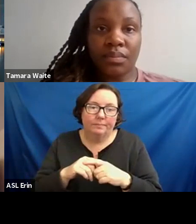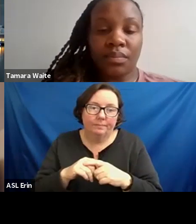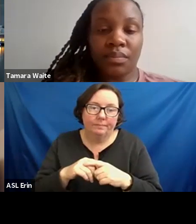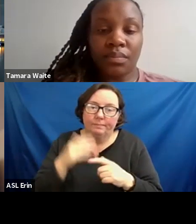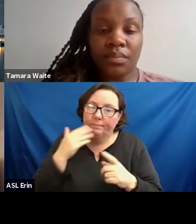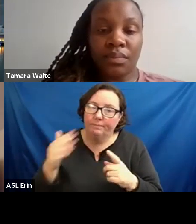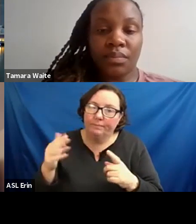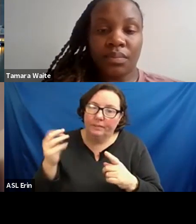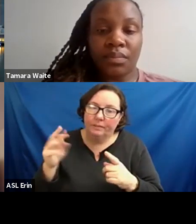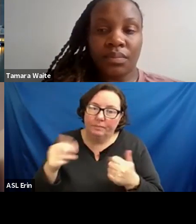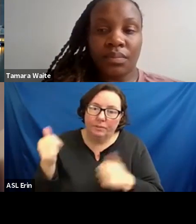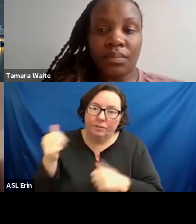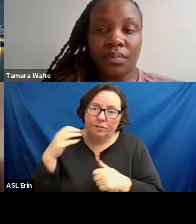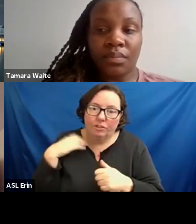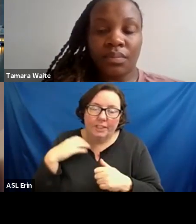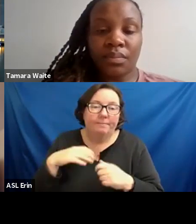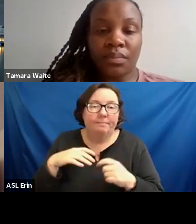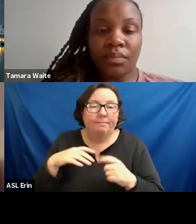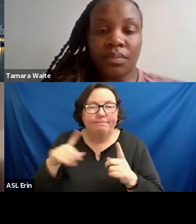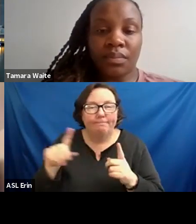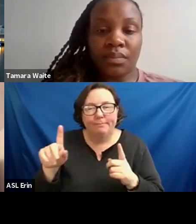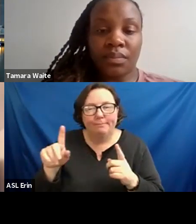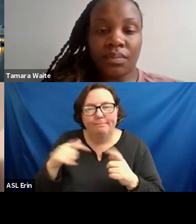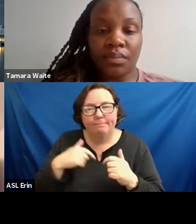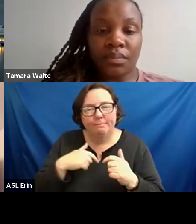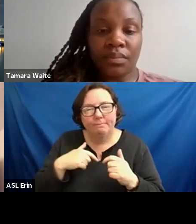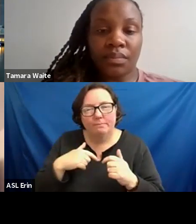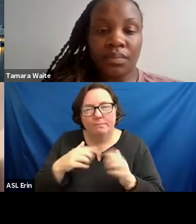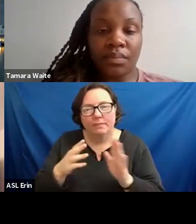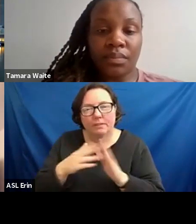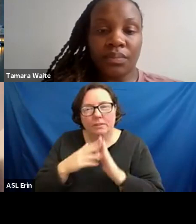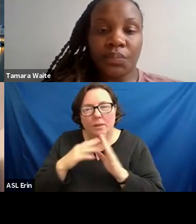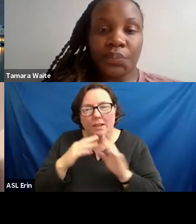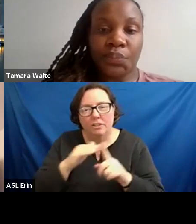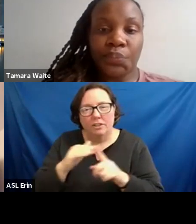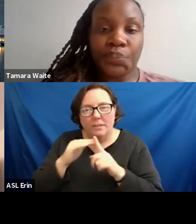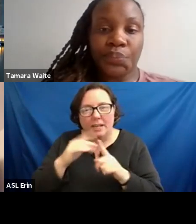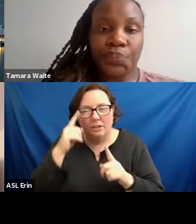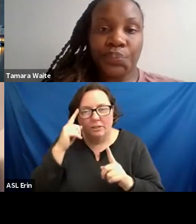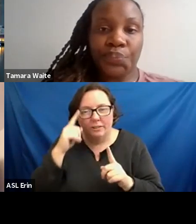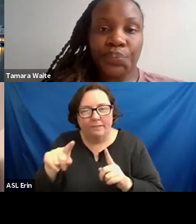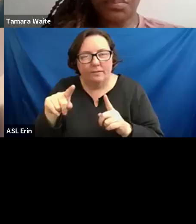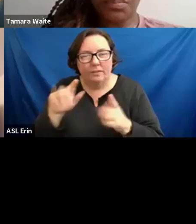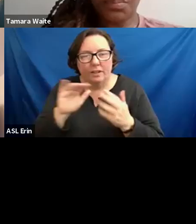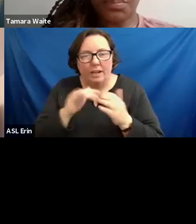Thank you, Mr. Chair. Just requesting a reminder with regards to how we